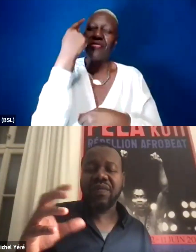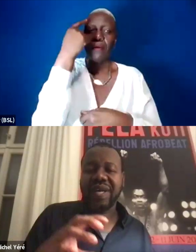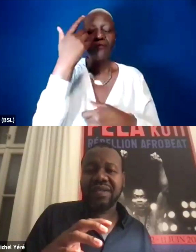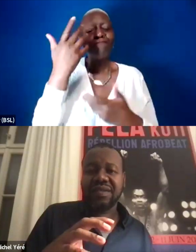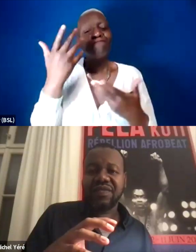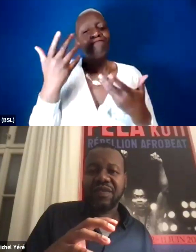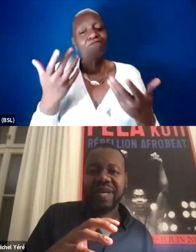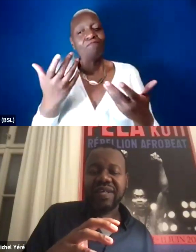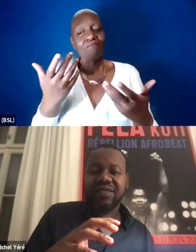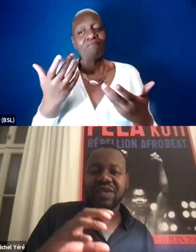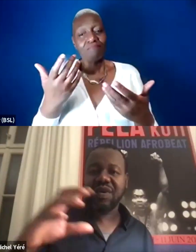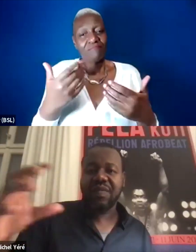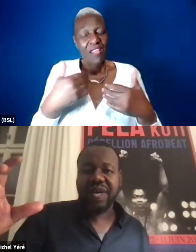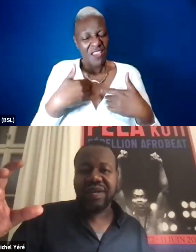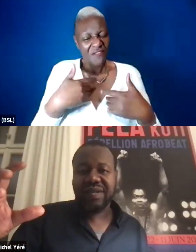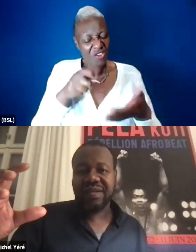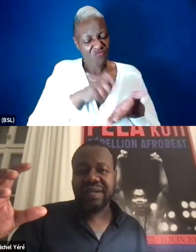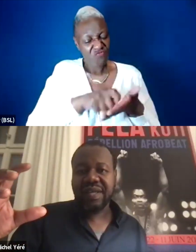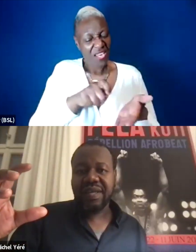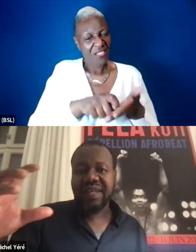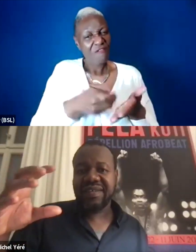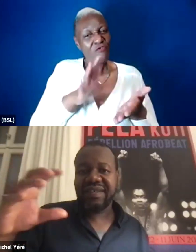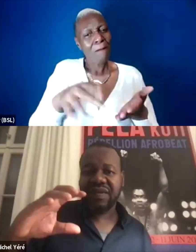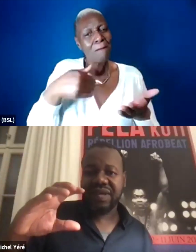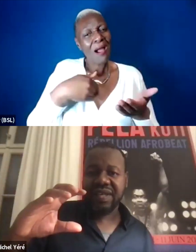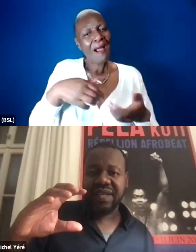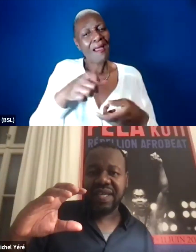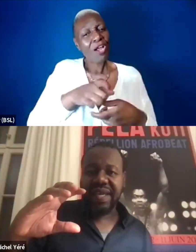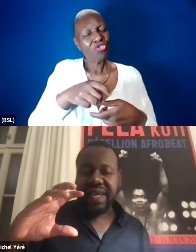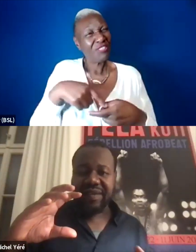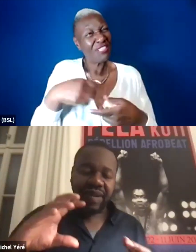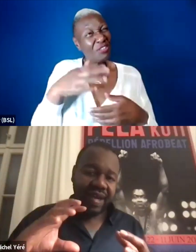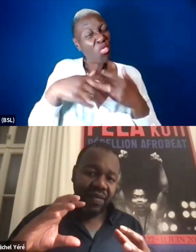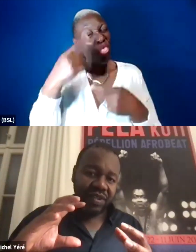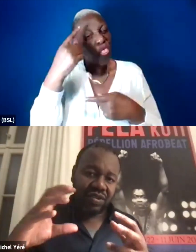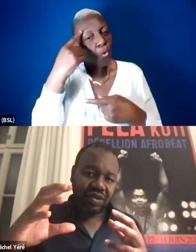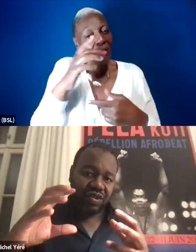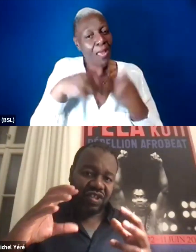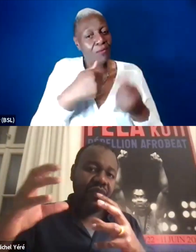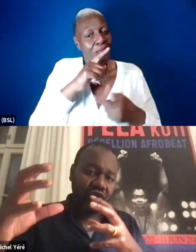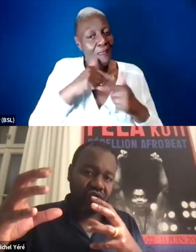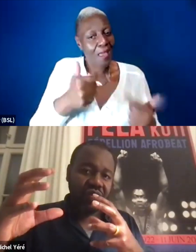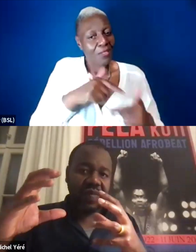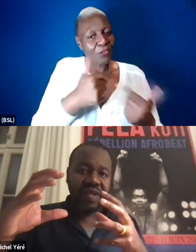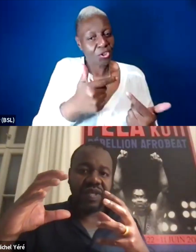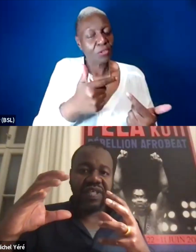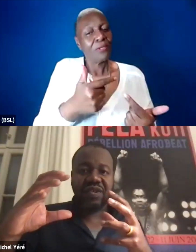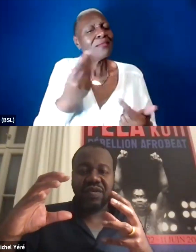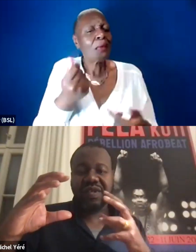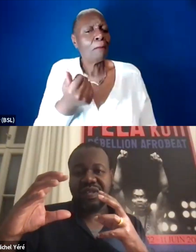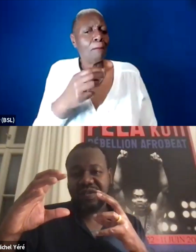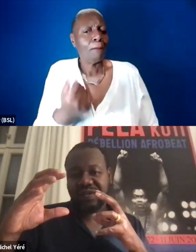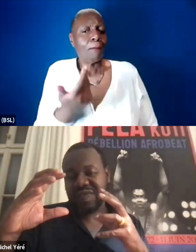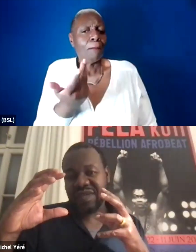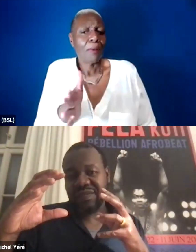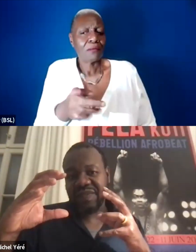sure writers from my country thought about it necessarily. And so I wanted to, some do, I mean, because, you